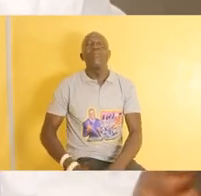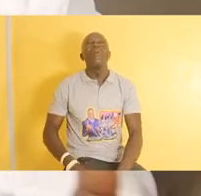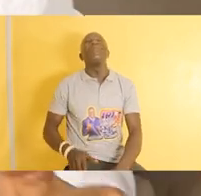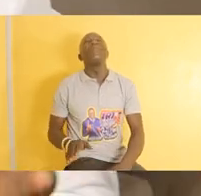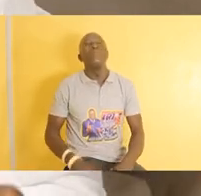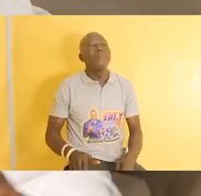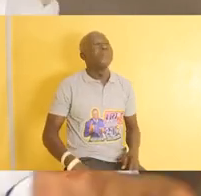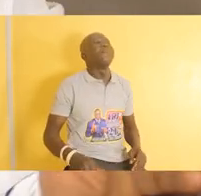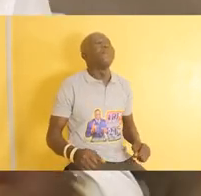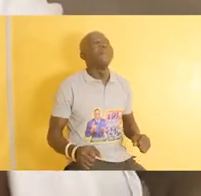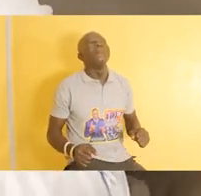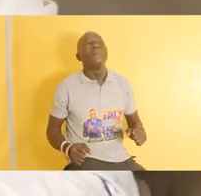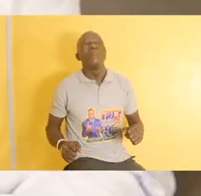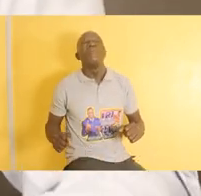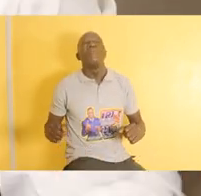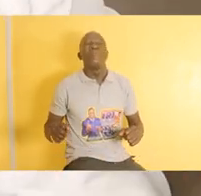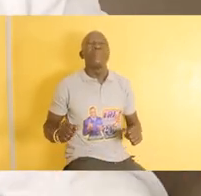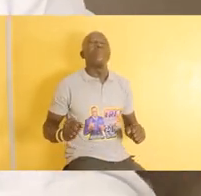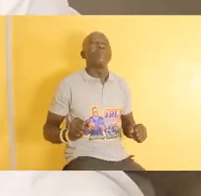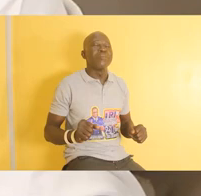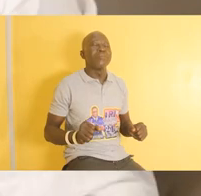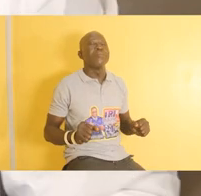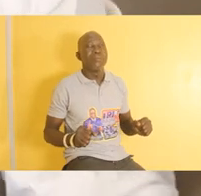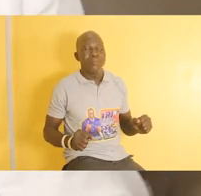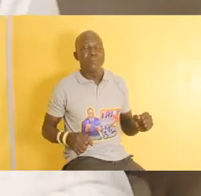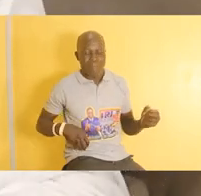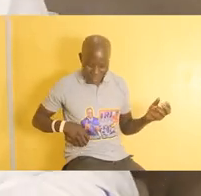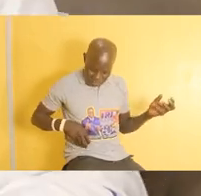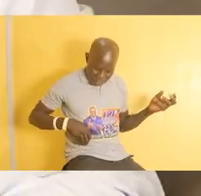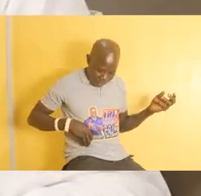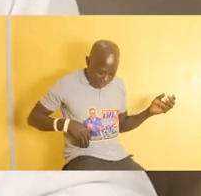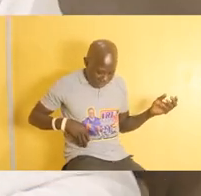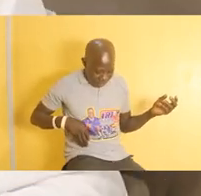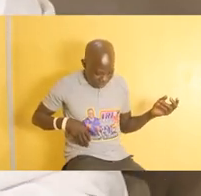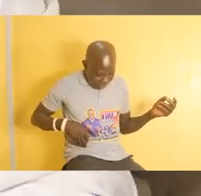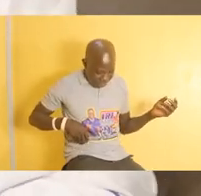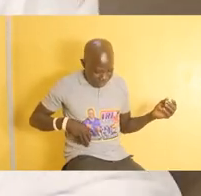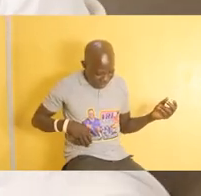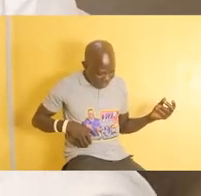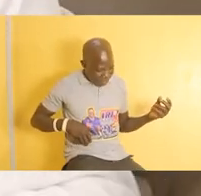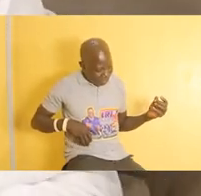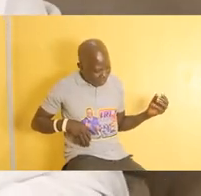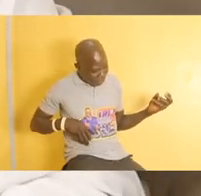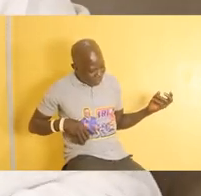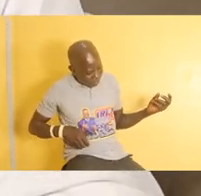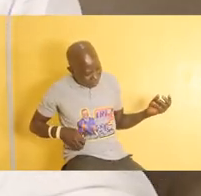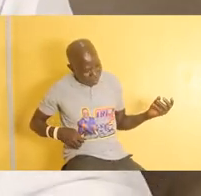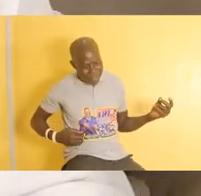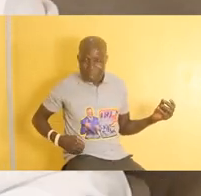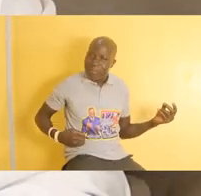ife ife mi a se ti jade iye duro lenu mi